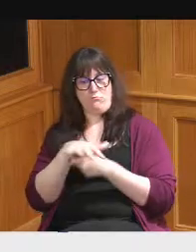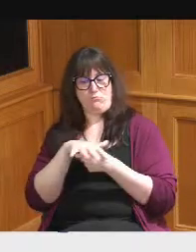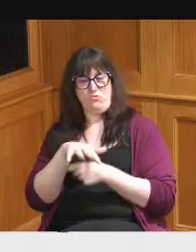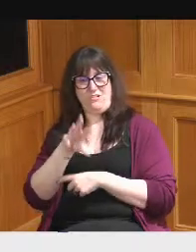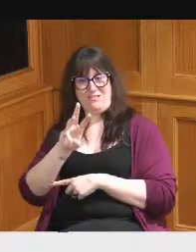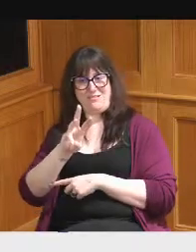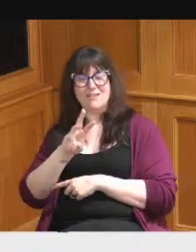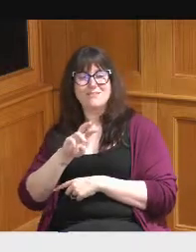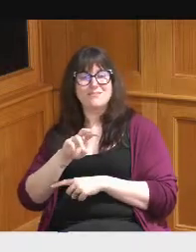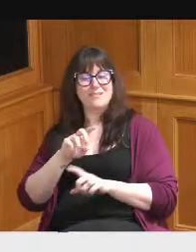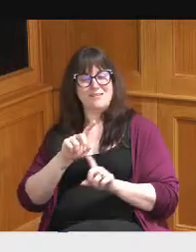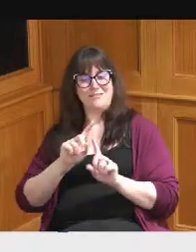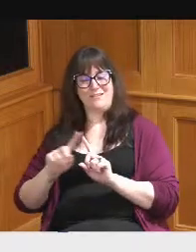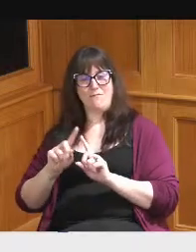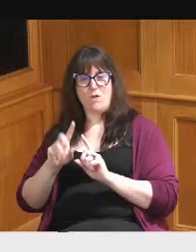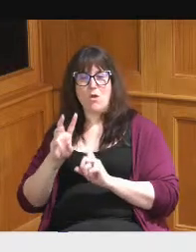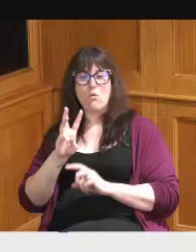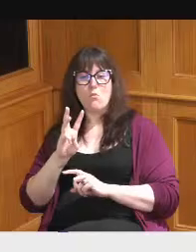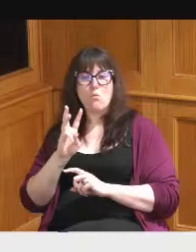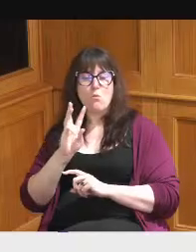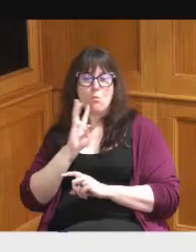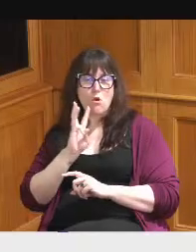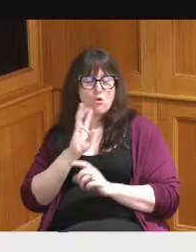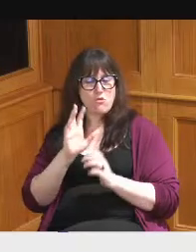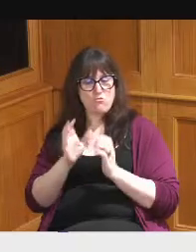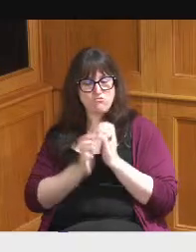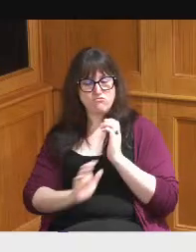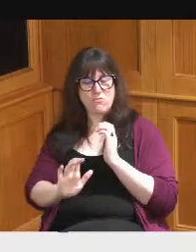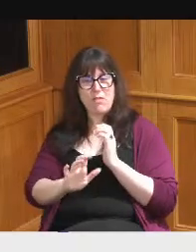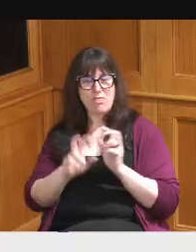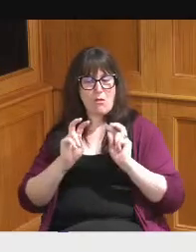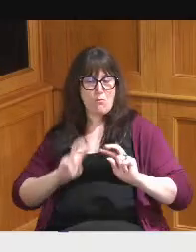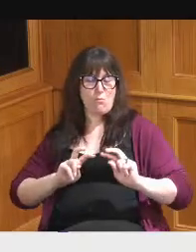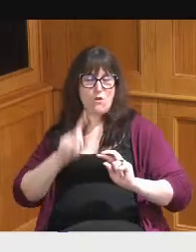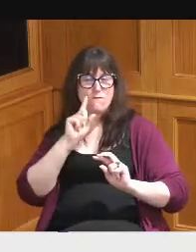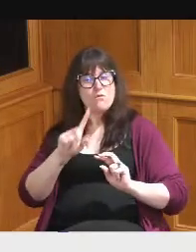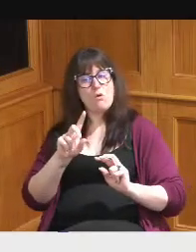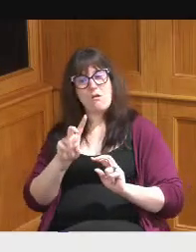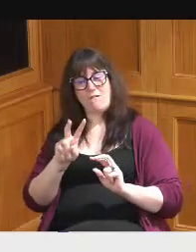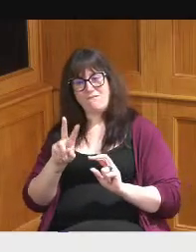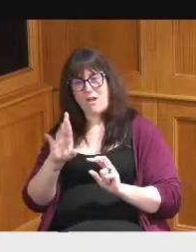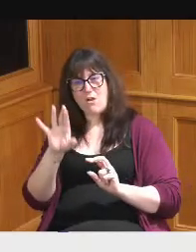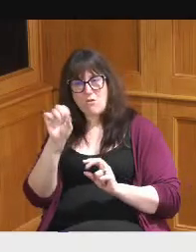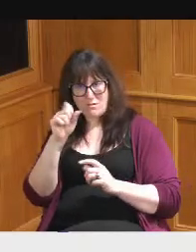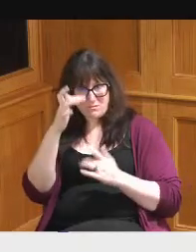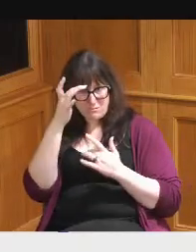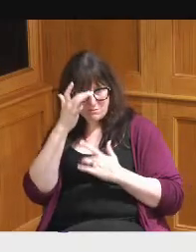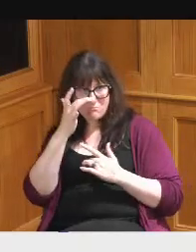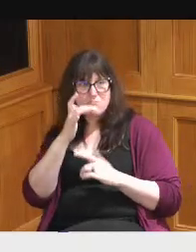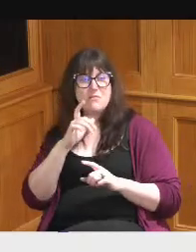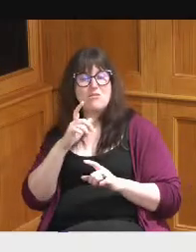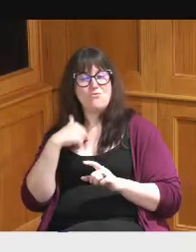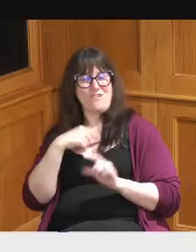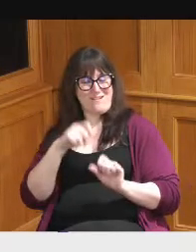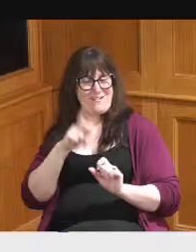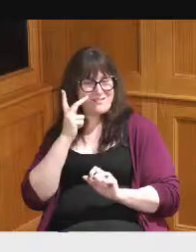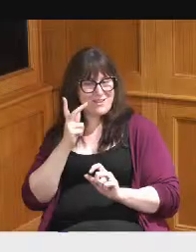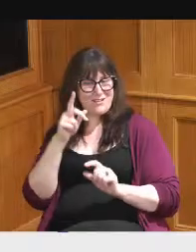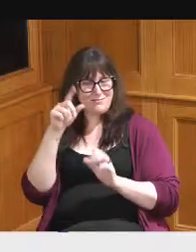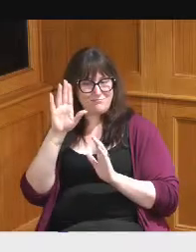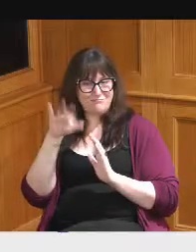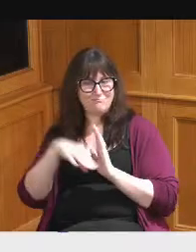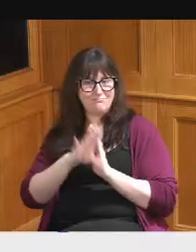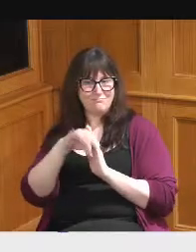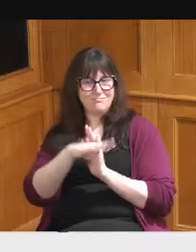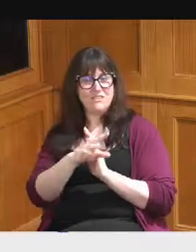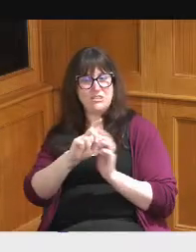6 of the wastewater districts that monitor for virus. And we can see, again, how these change over time. And we can see